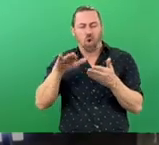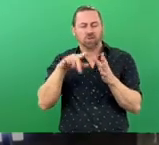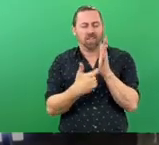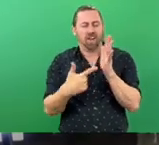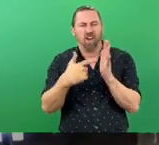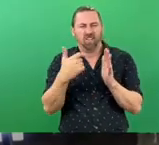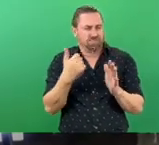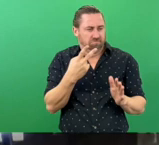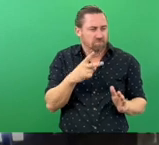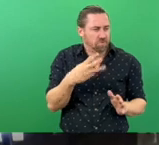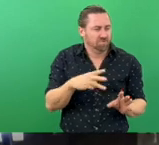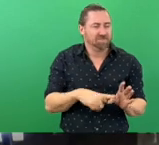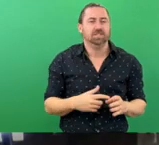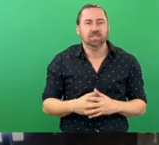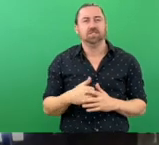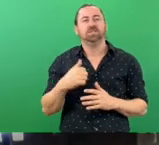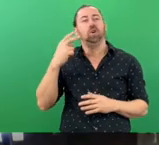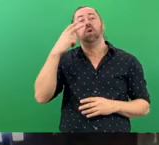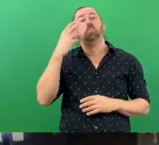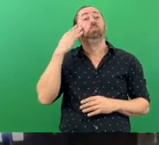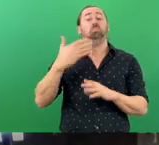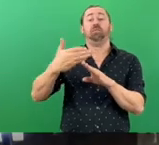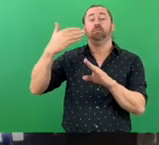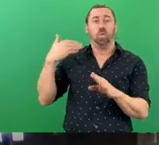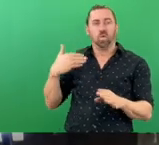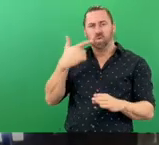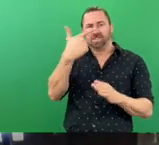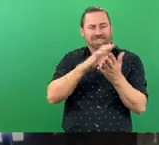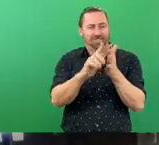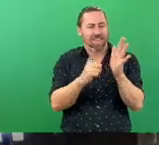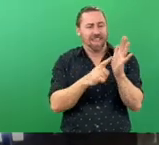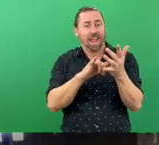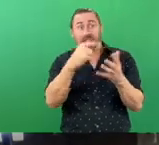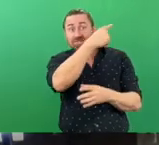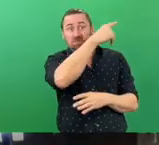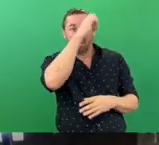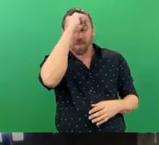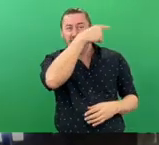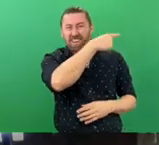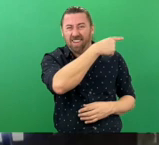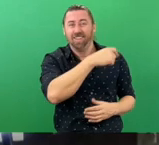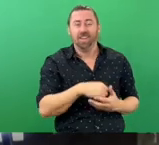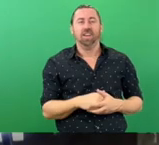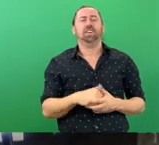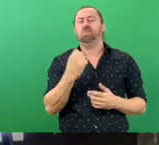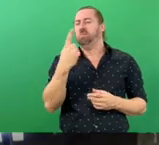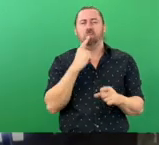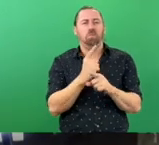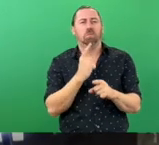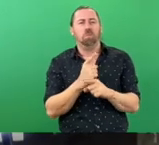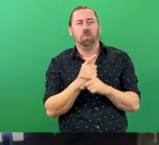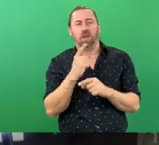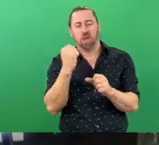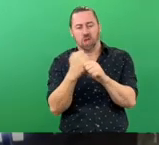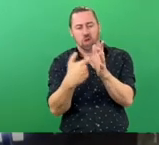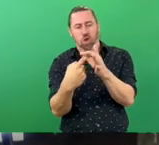few decades. Some of you might remember the old Seven Hills campus as well. And somebody else is sharing that